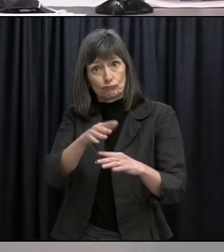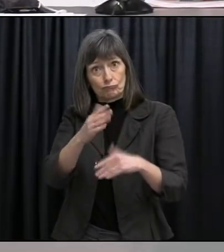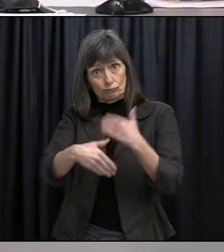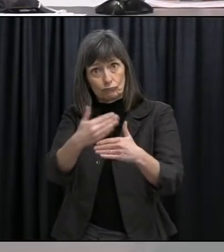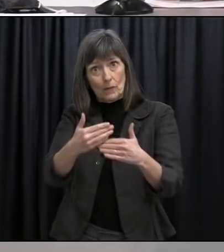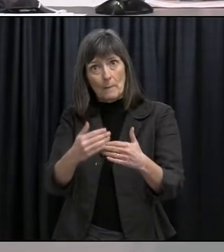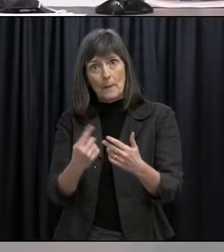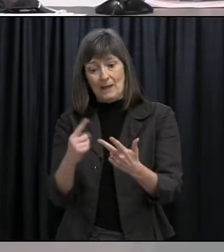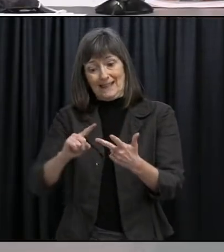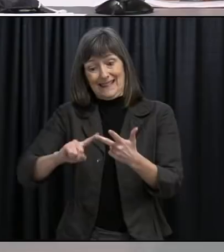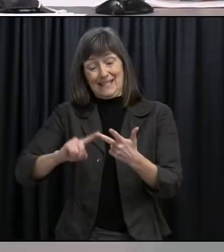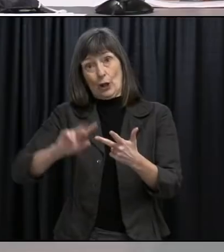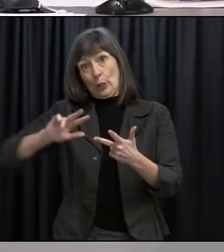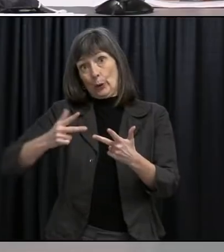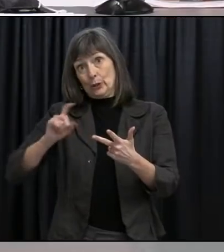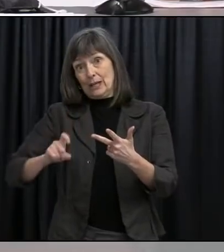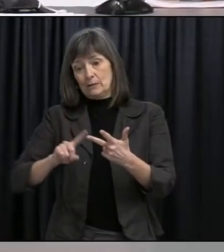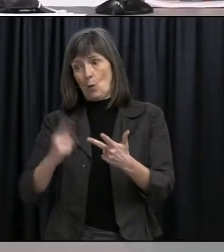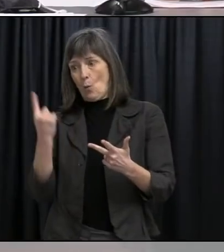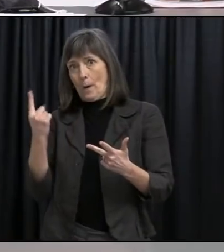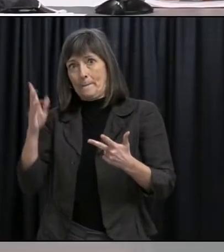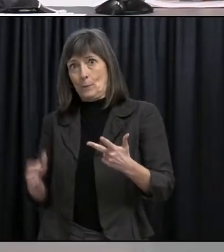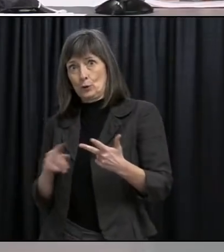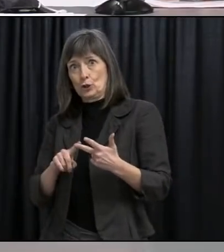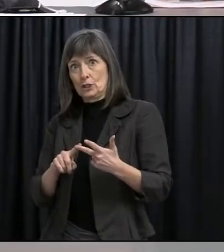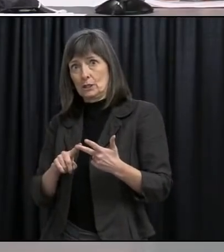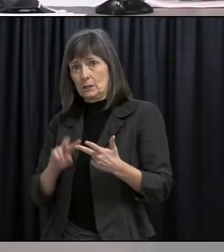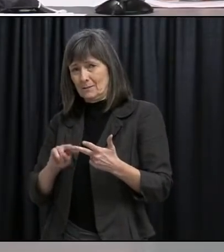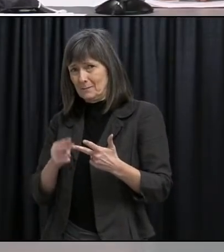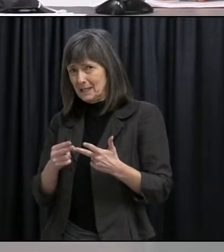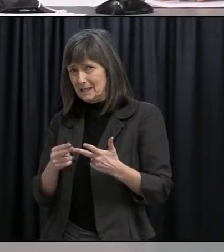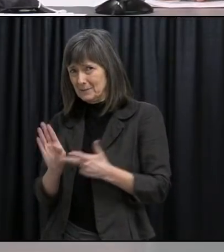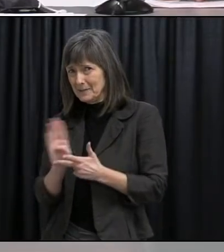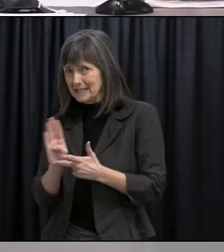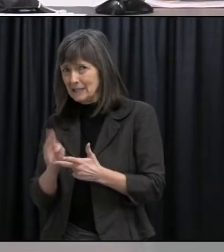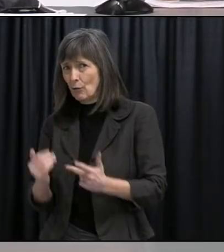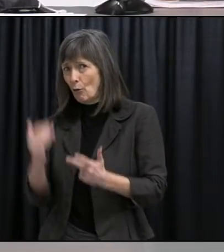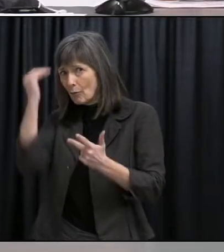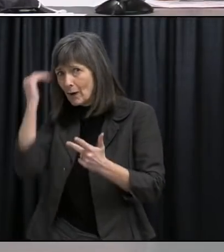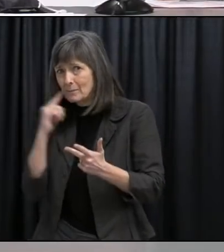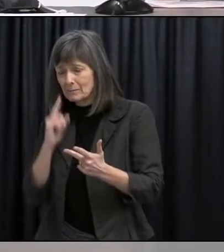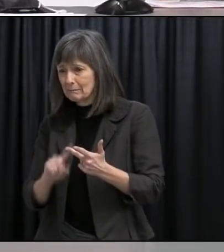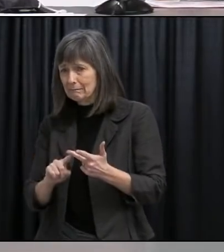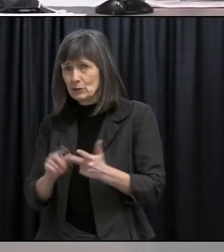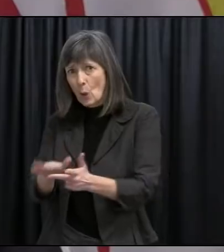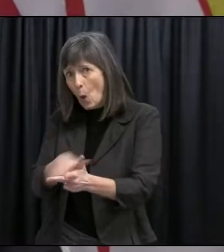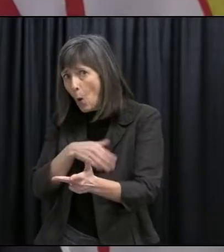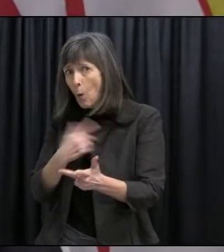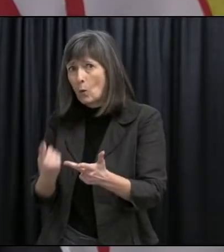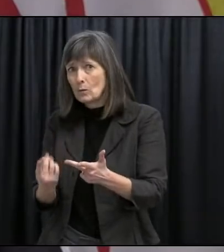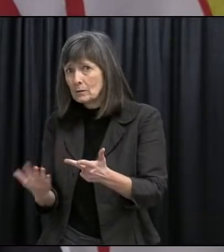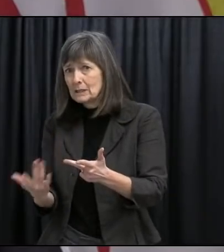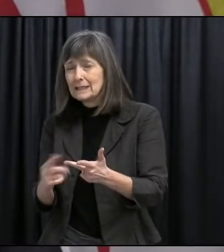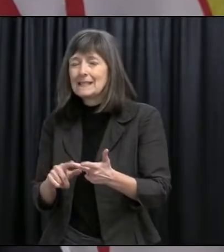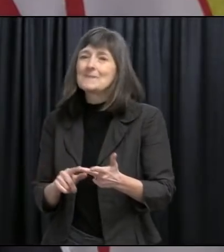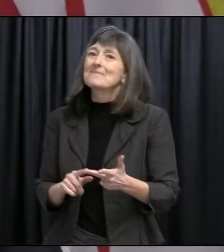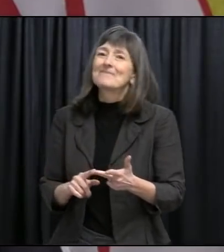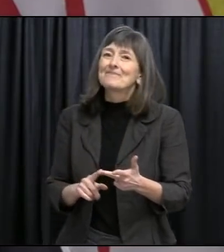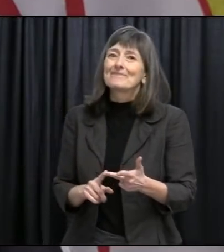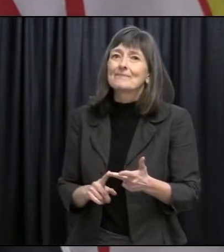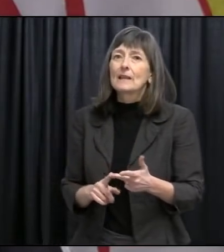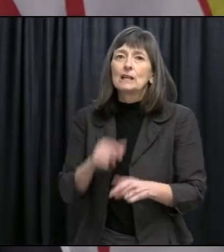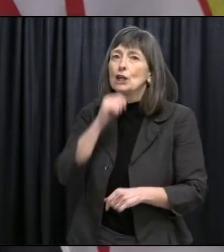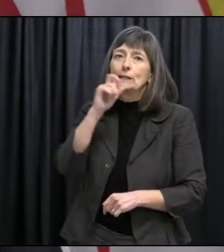sequencing, it sounds like it won't be able to run at the same capacity. So it depends. We may not need quite the